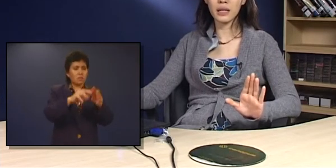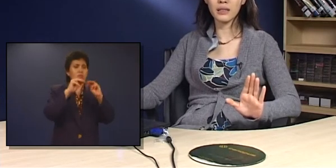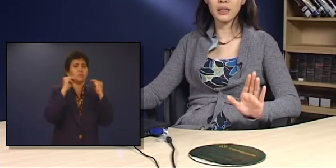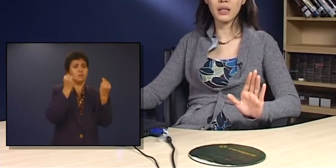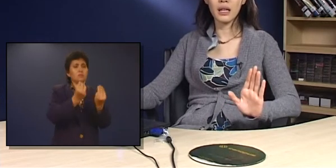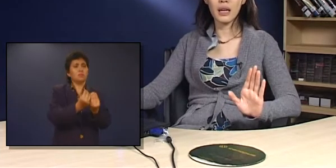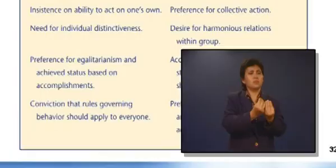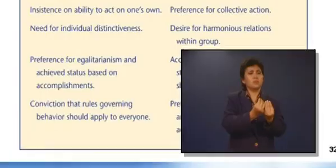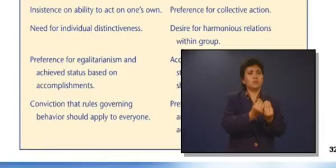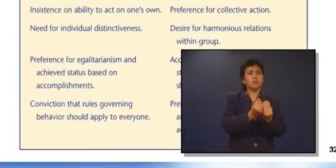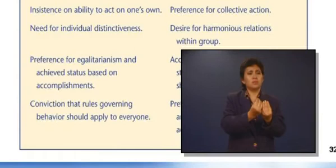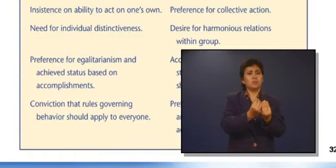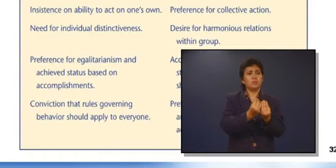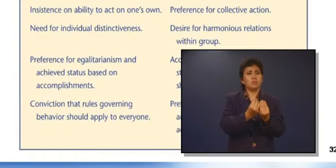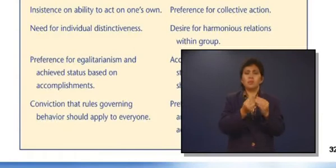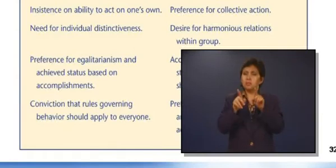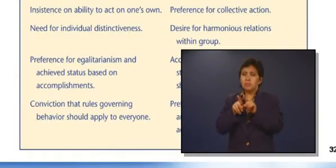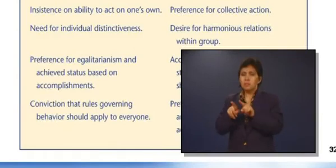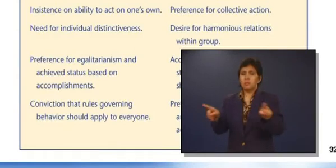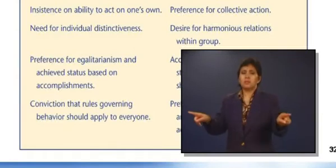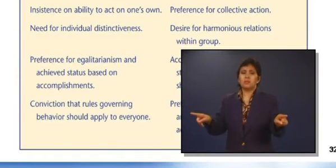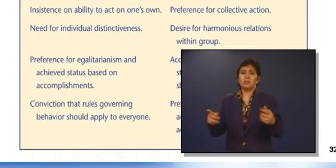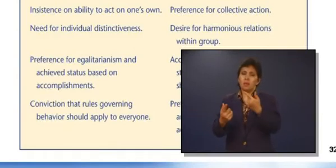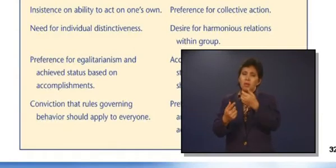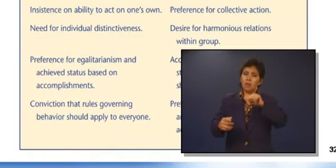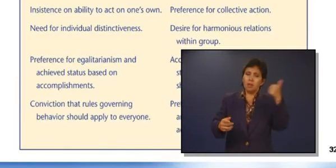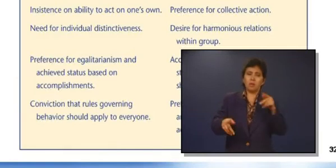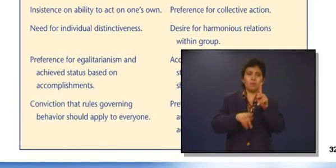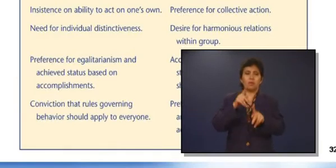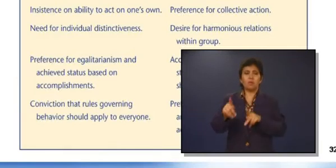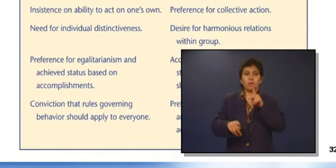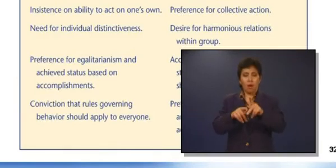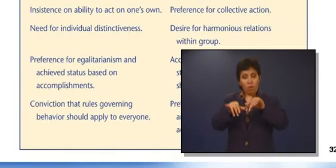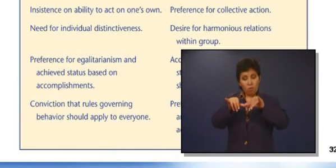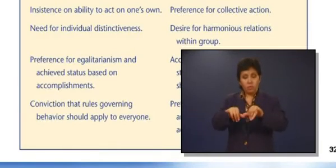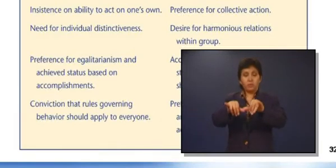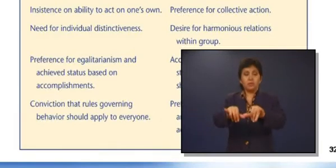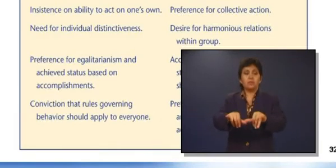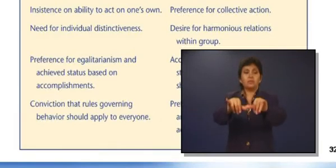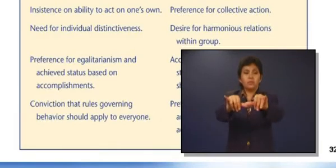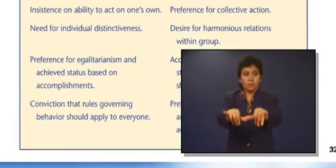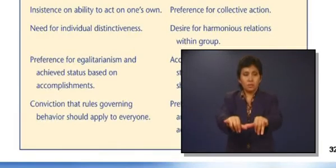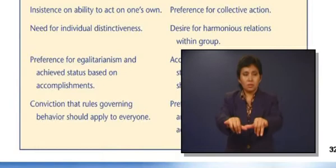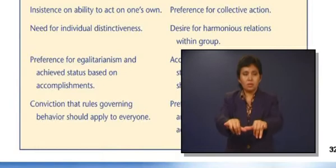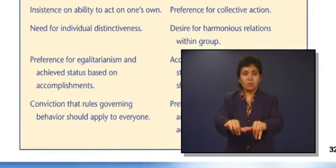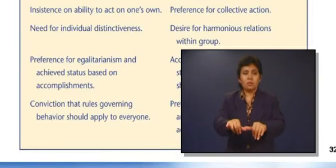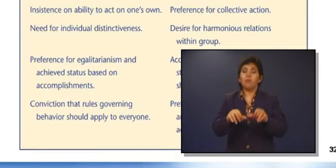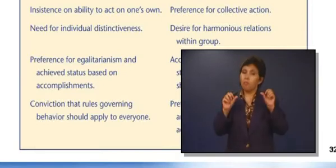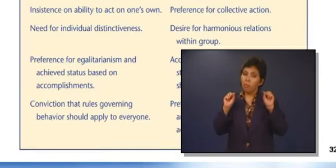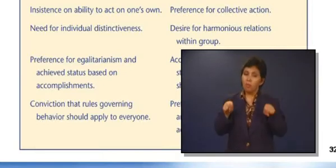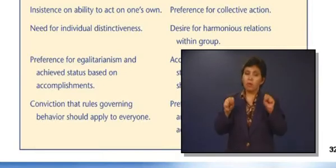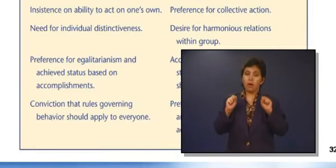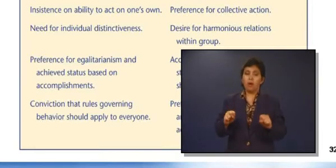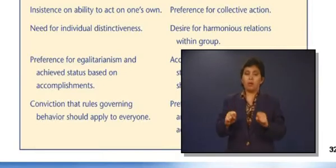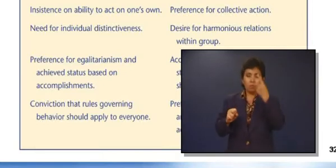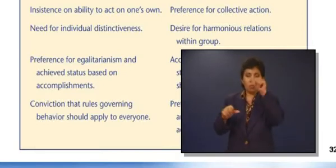Independent society, it's distinctive from other people, which the attributes are consistent. It's the